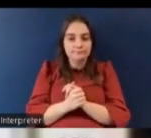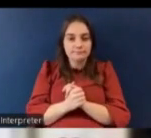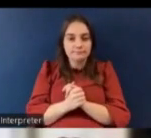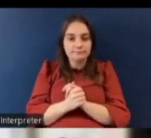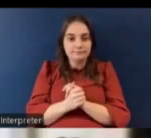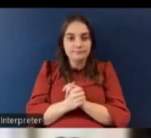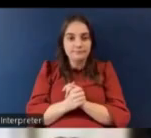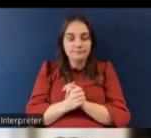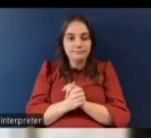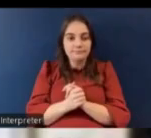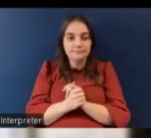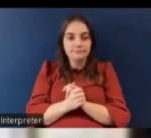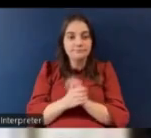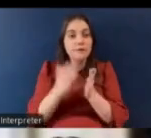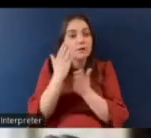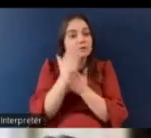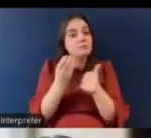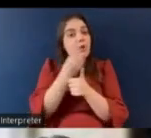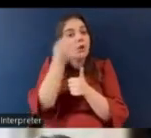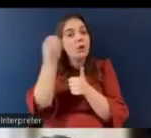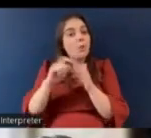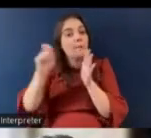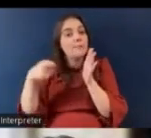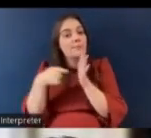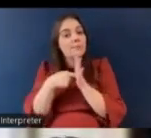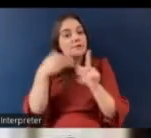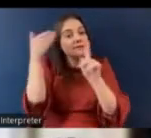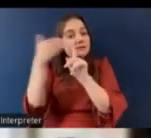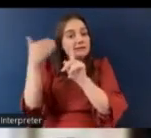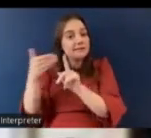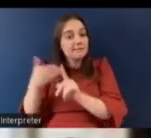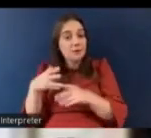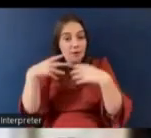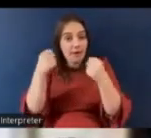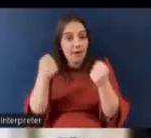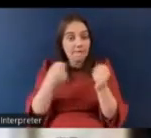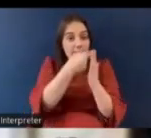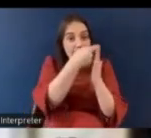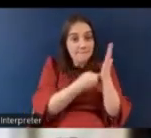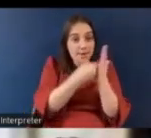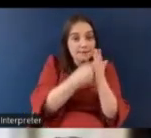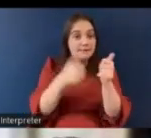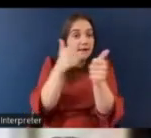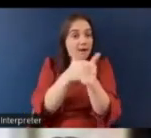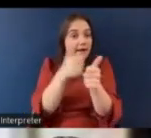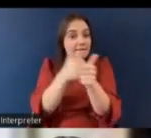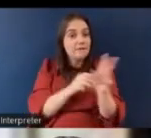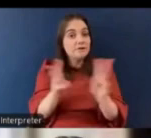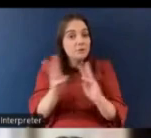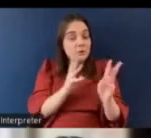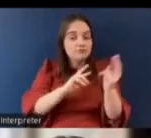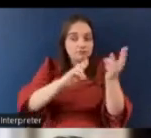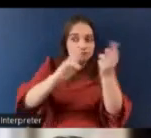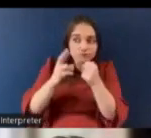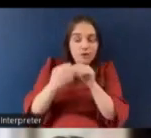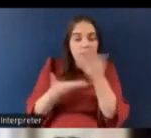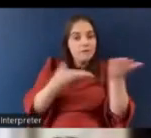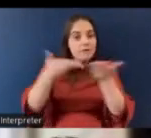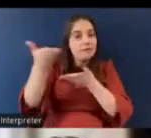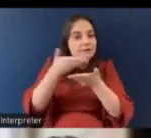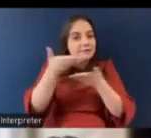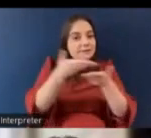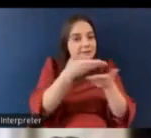And then some of the rest of our project outputs, we do policy advocacy work. We would respond to consultations put out by